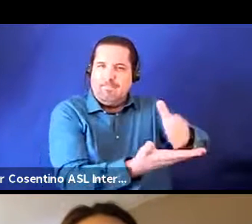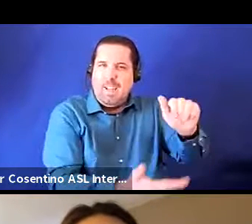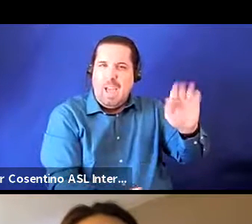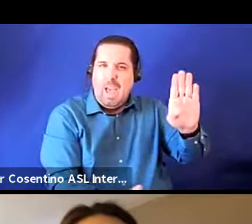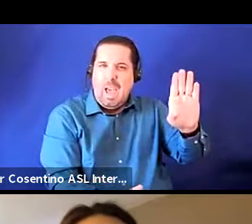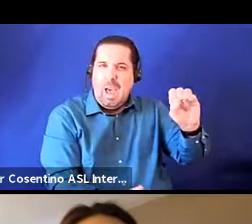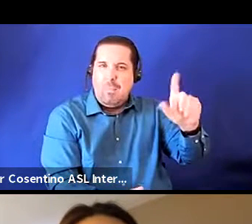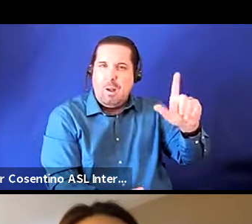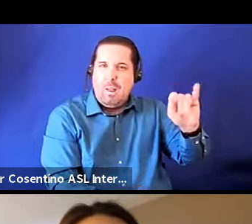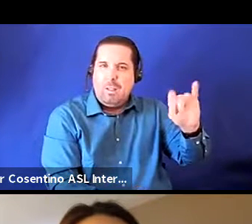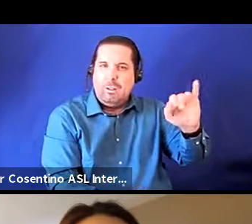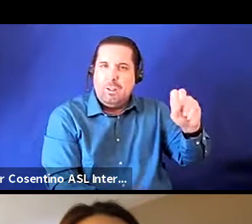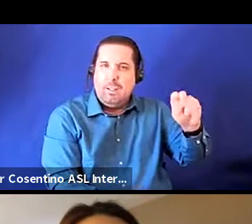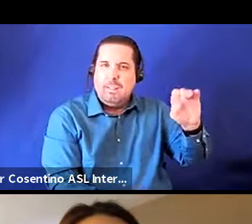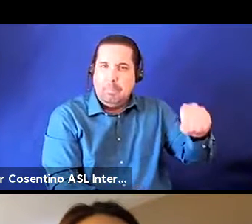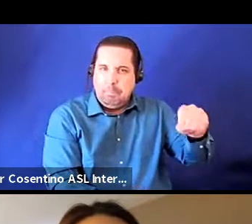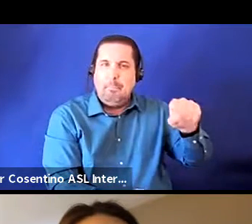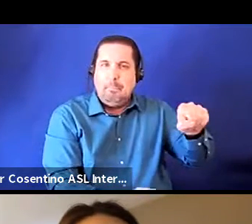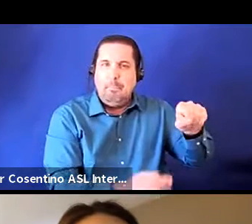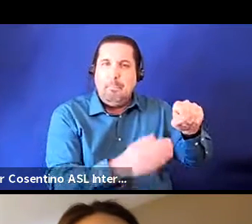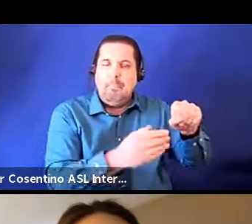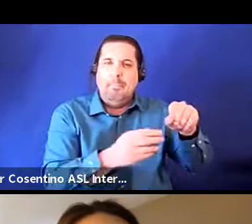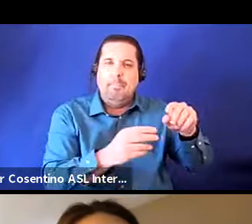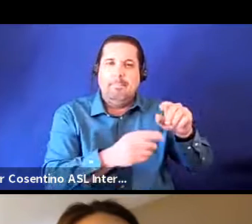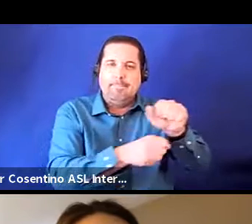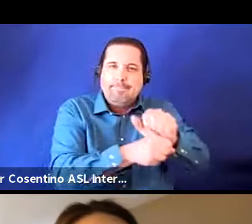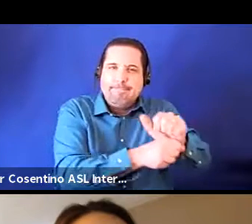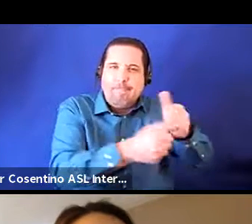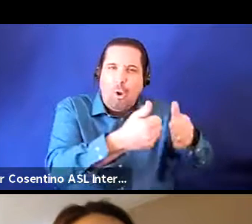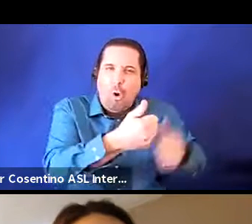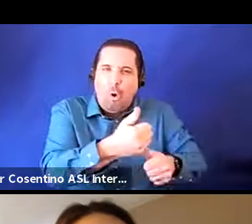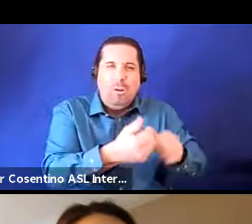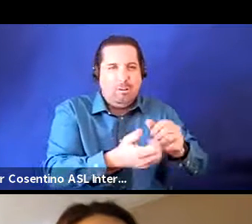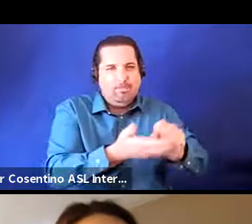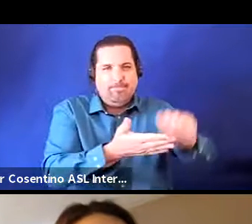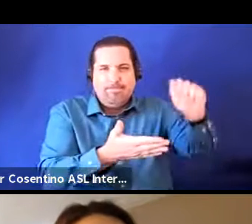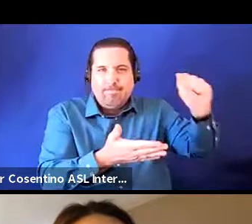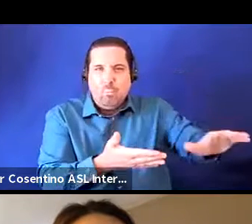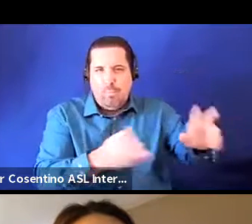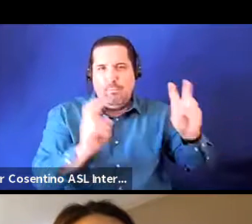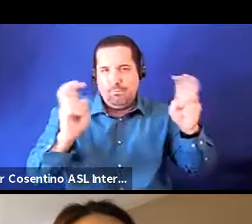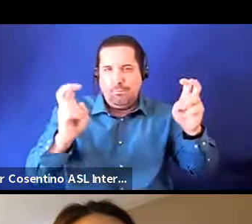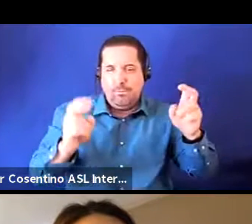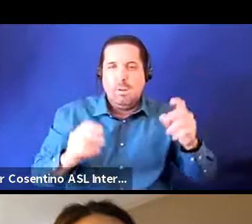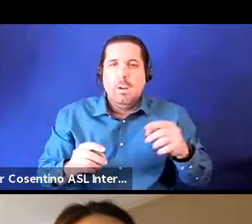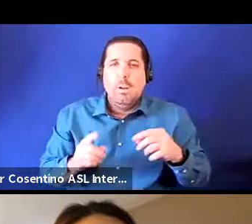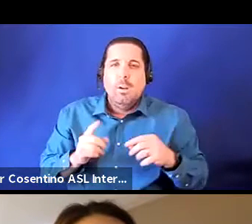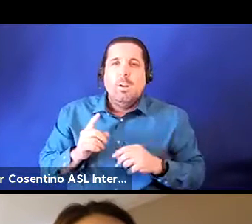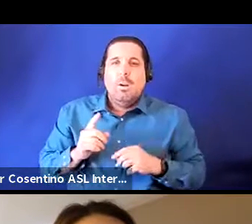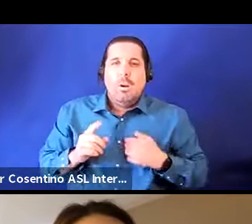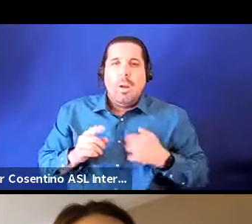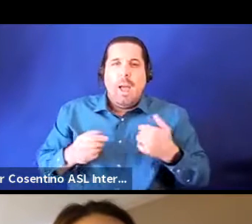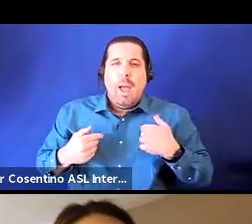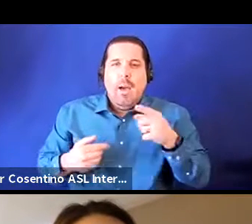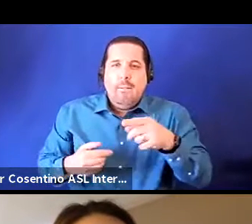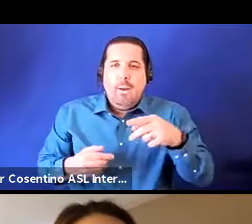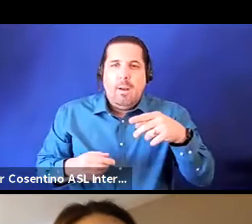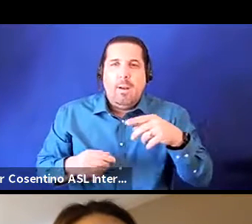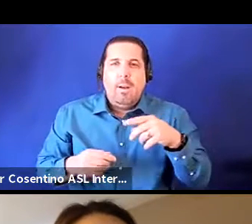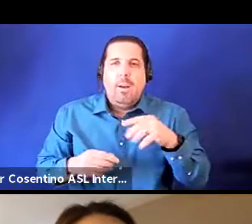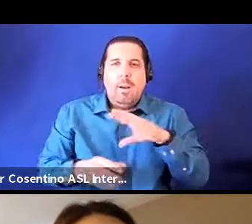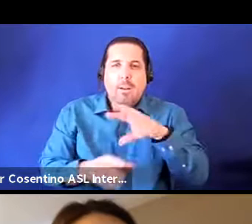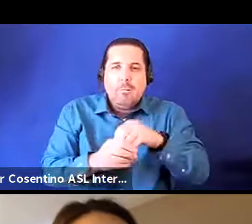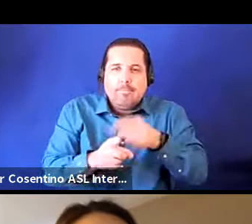it over and actually introduce Anna Marie Buenviaje, who is our fiscal specialist and events coordinator at